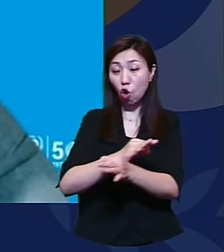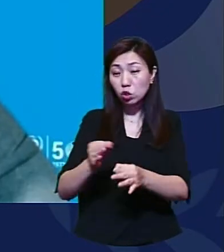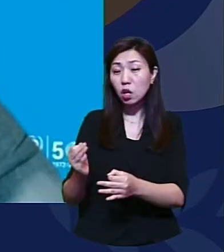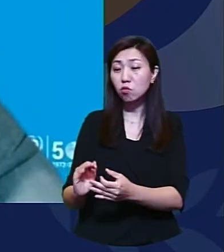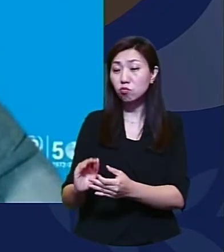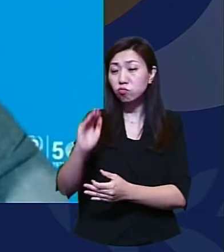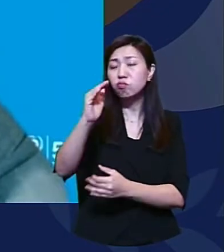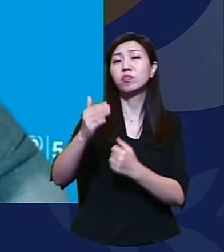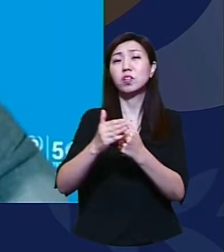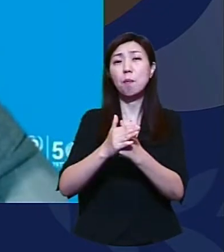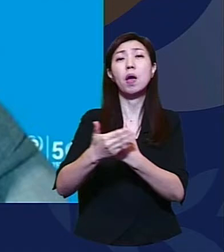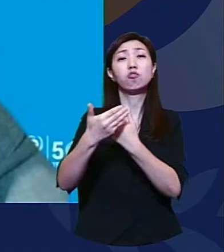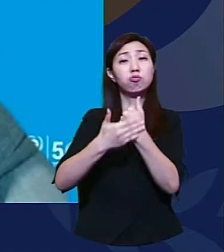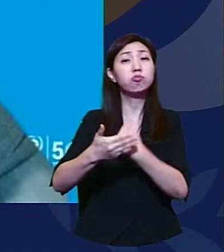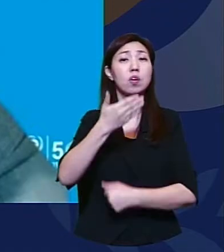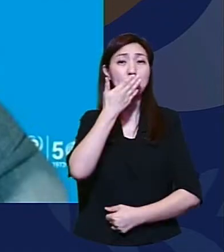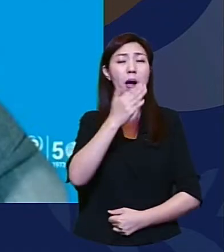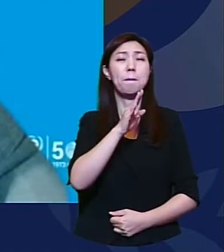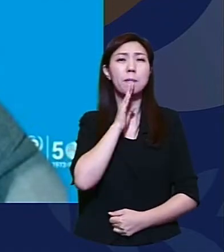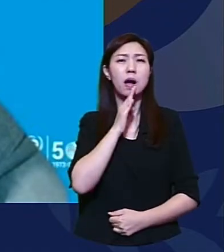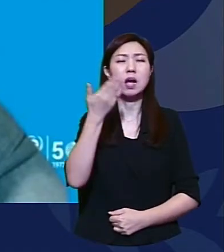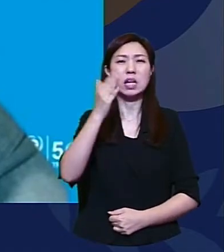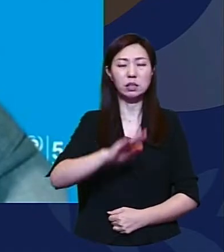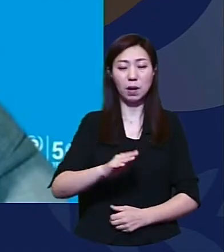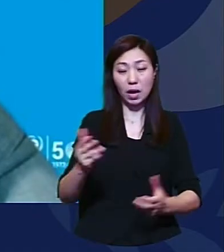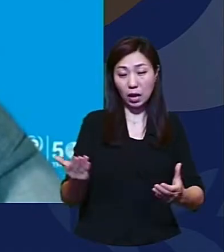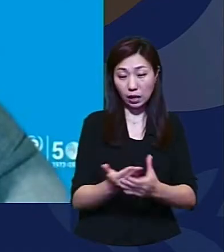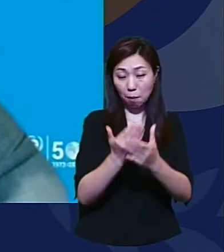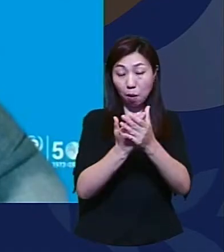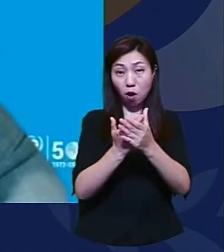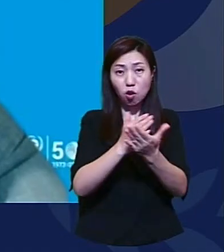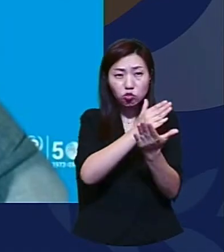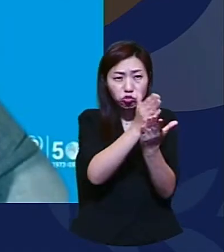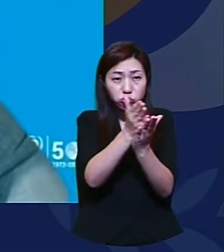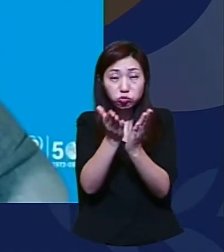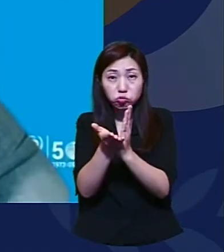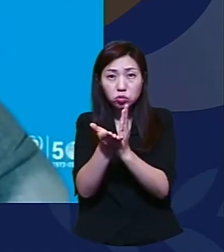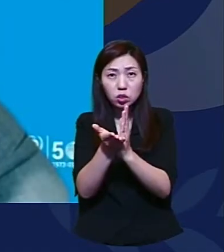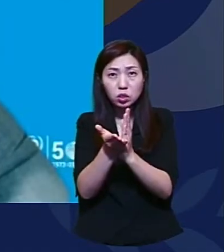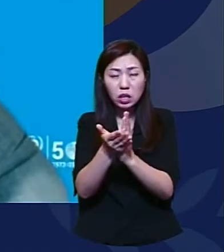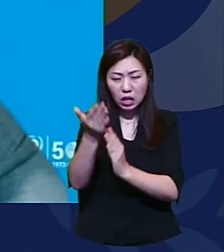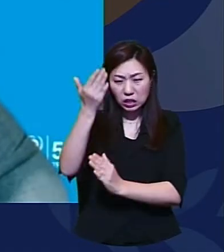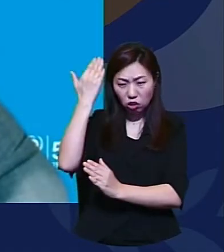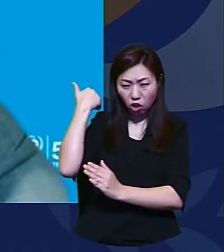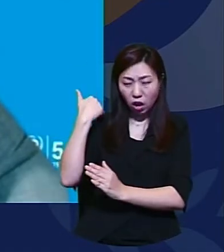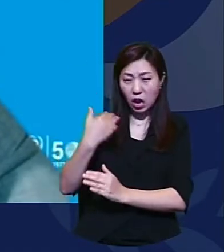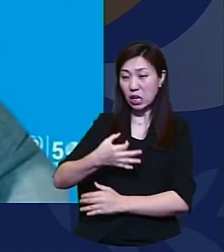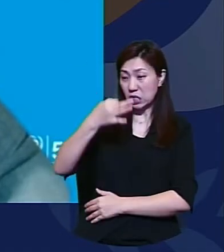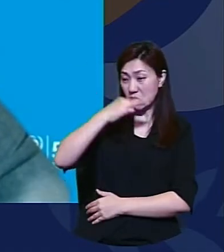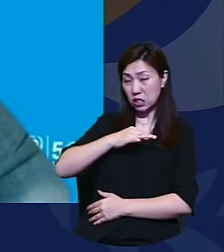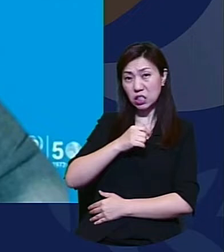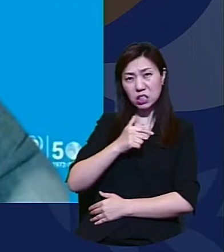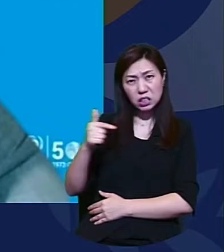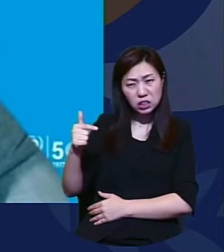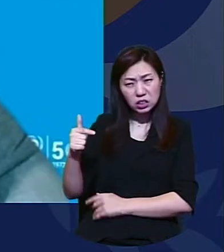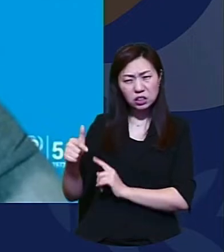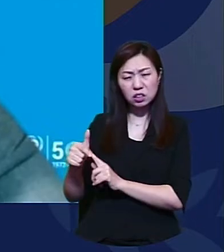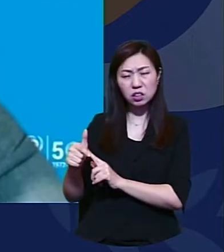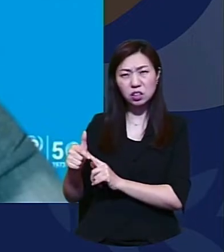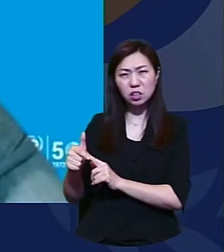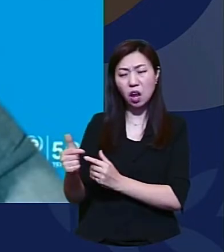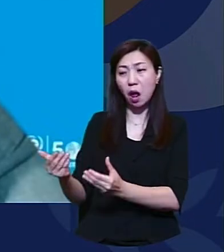the forms of development enjoyed by high-income countries over the past century have come at